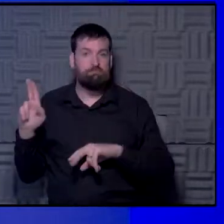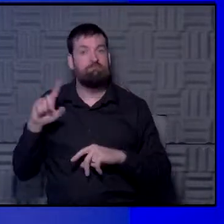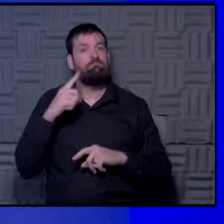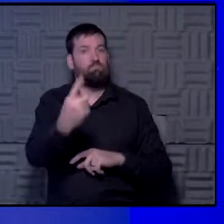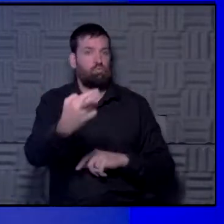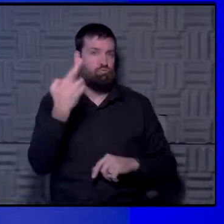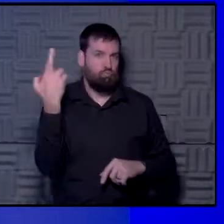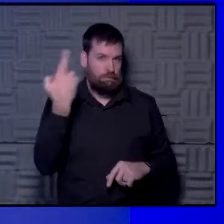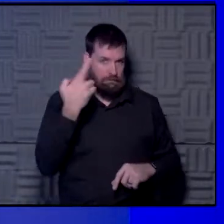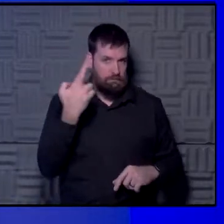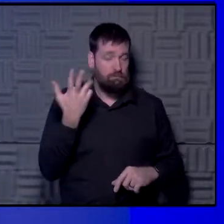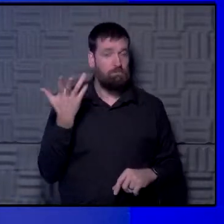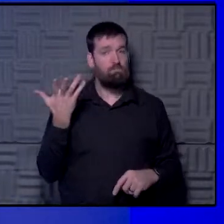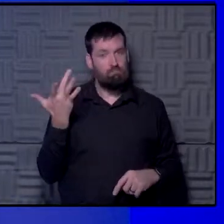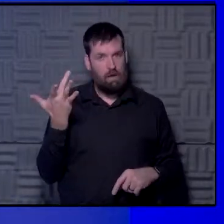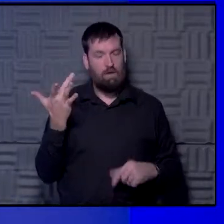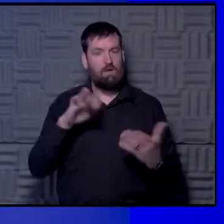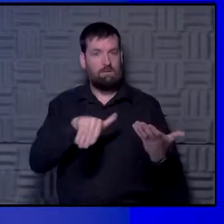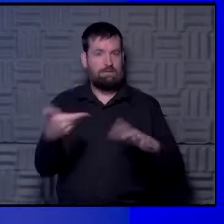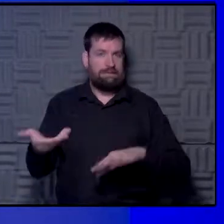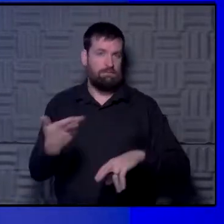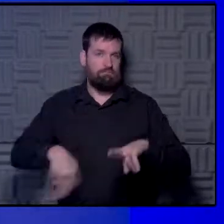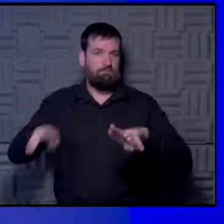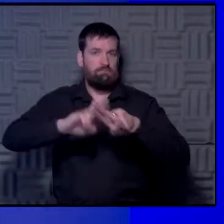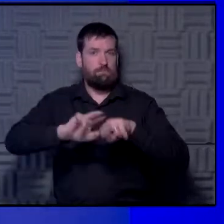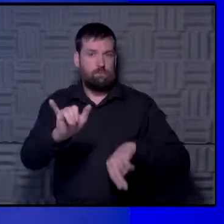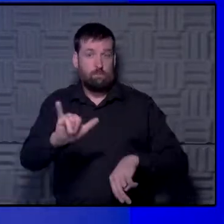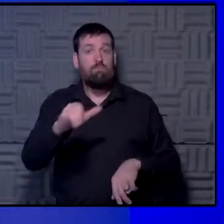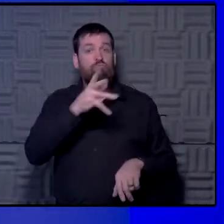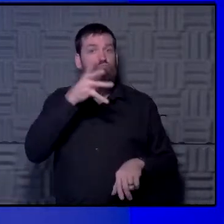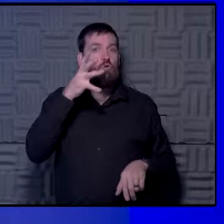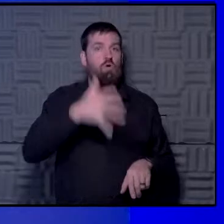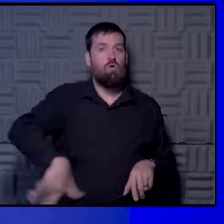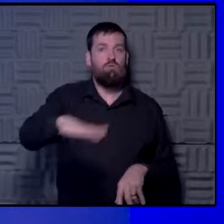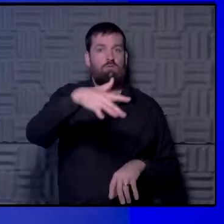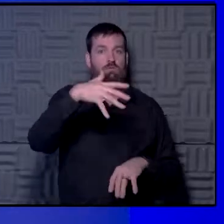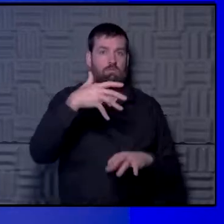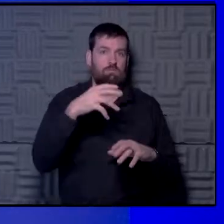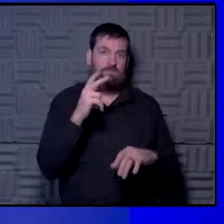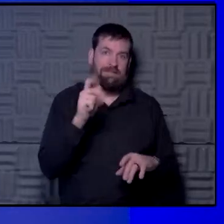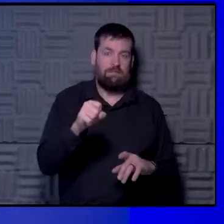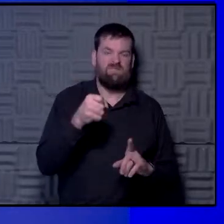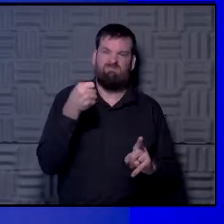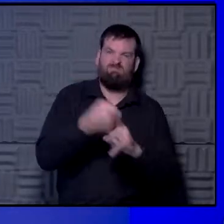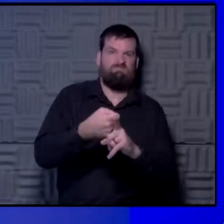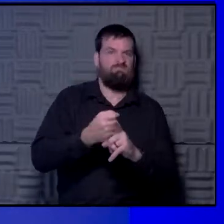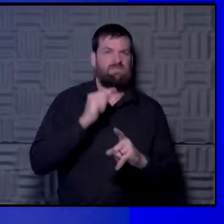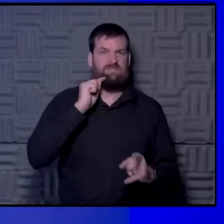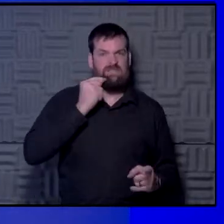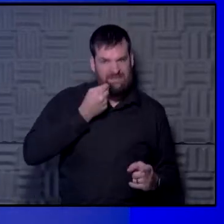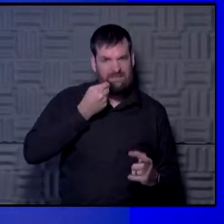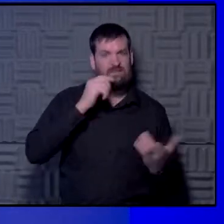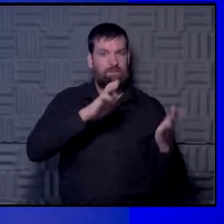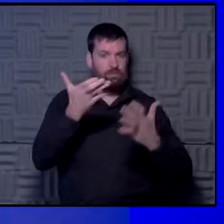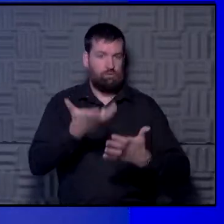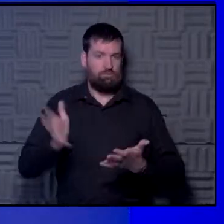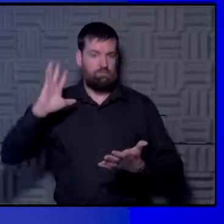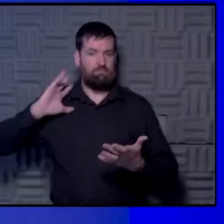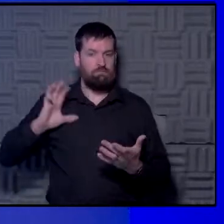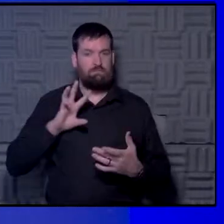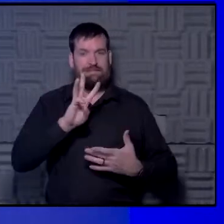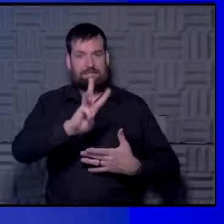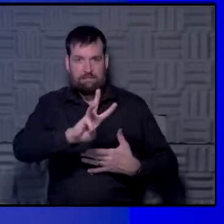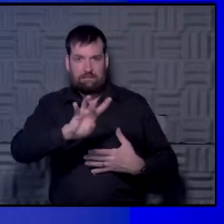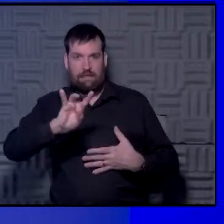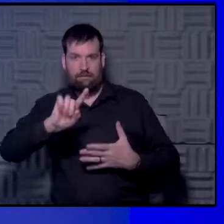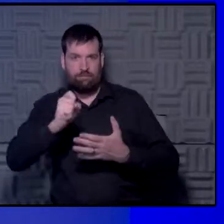of the reasons maybe why the deaths have increased as well. In those rural areas in Kansas are hit harder right now than they have been 6, 8, 12 weeks